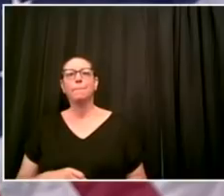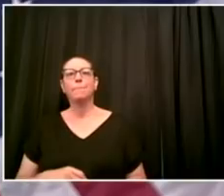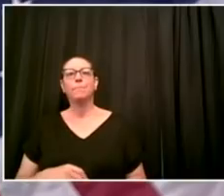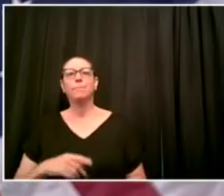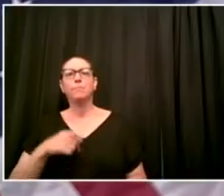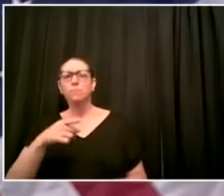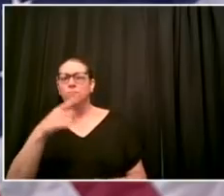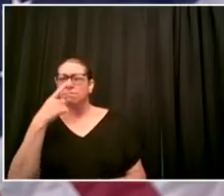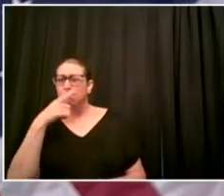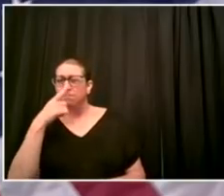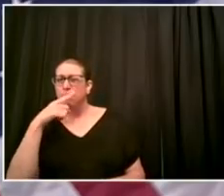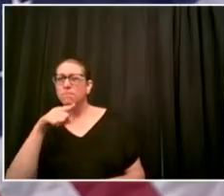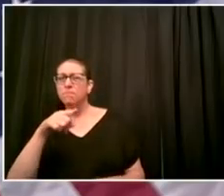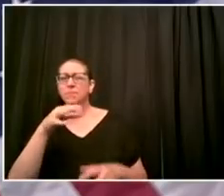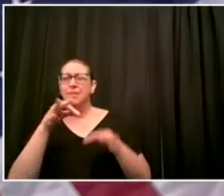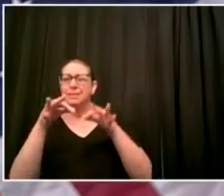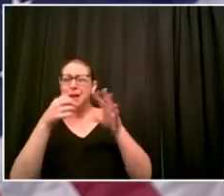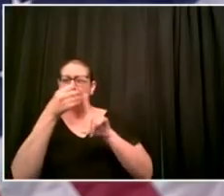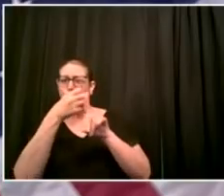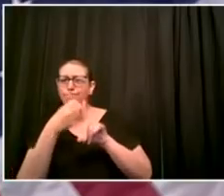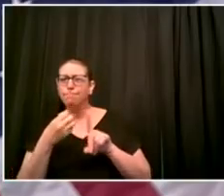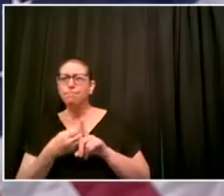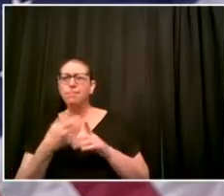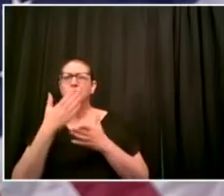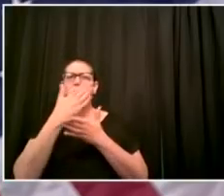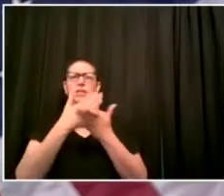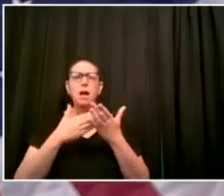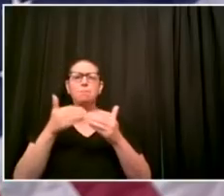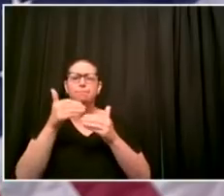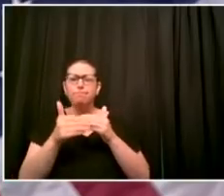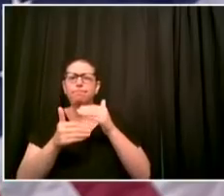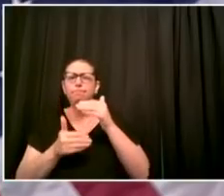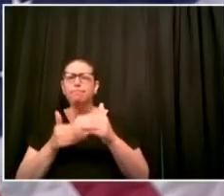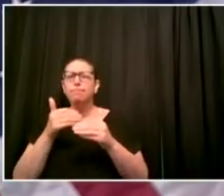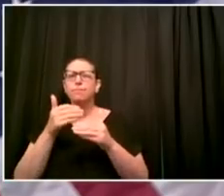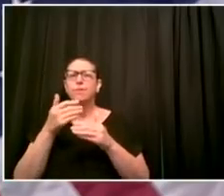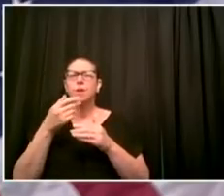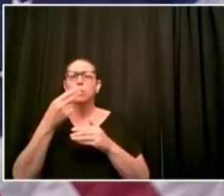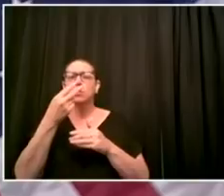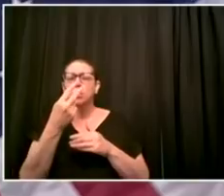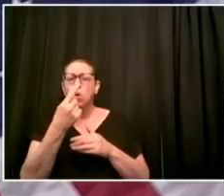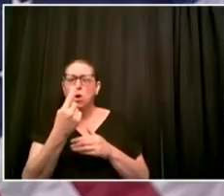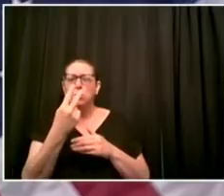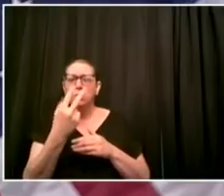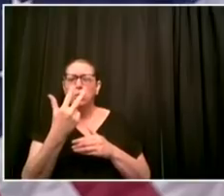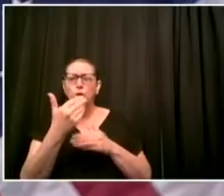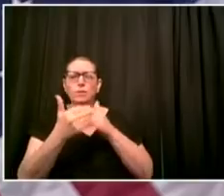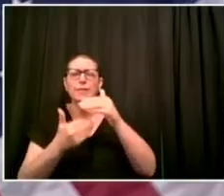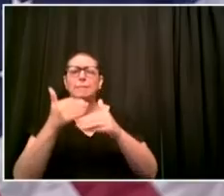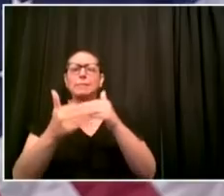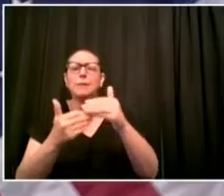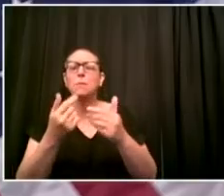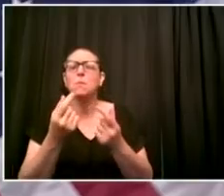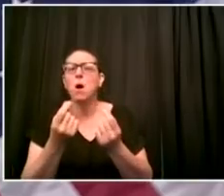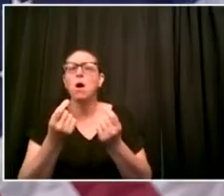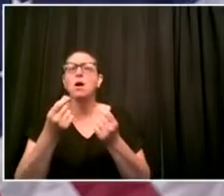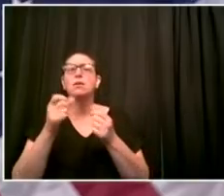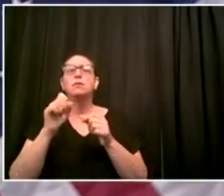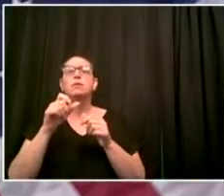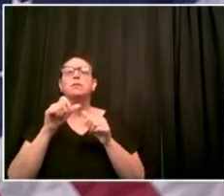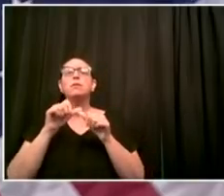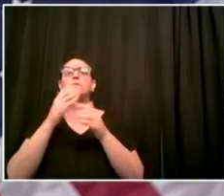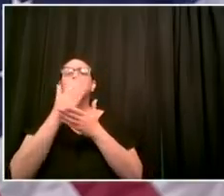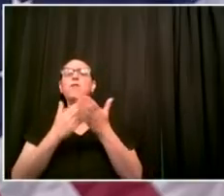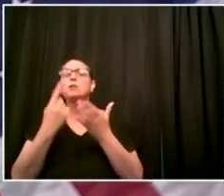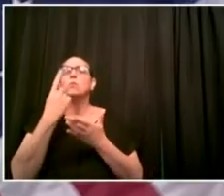the phases that are going to happen in the coming weeks. Could you walk us through phase one a little bit more